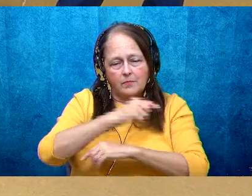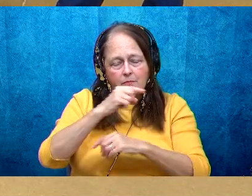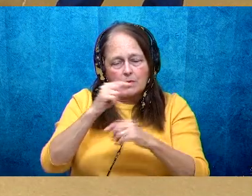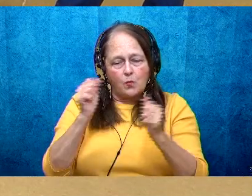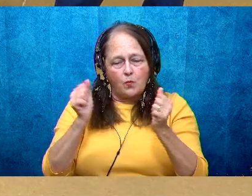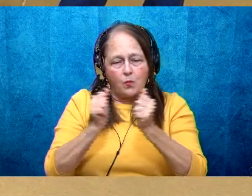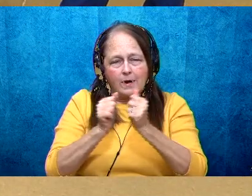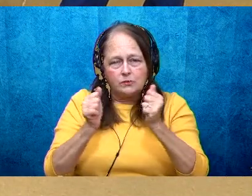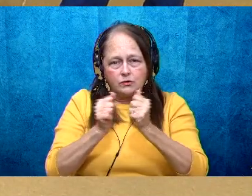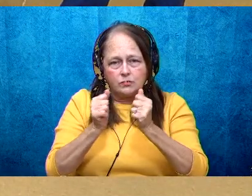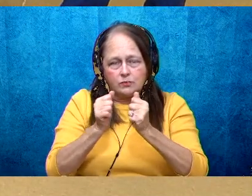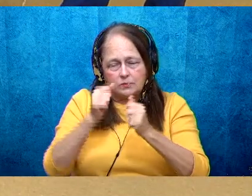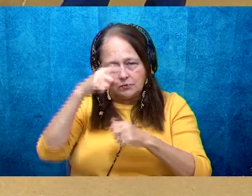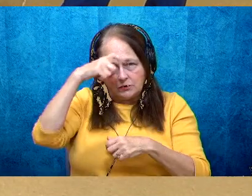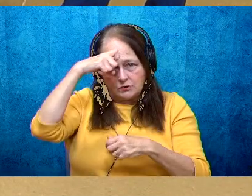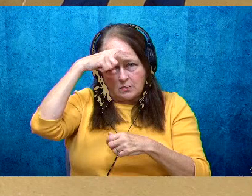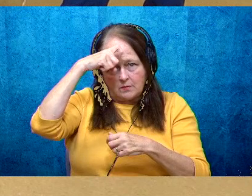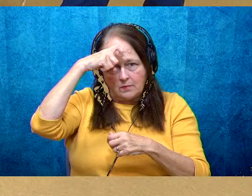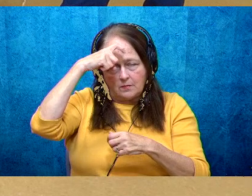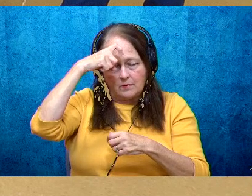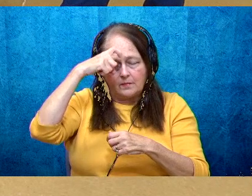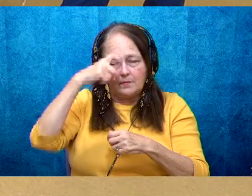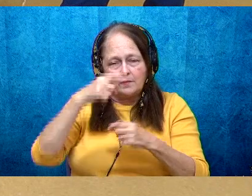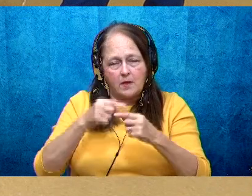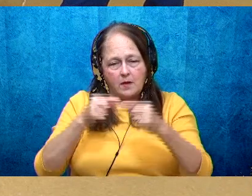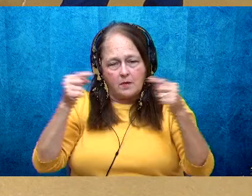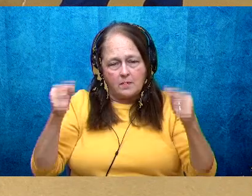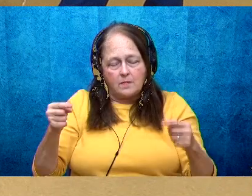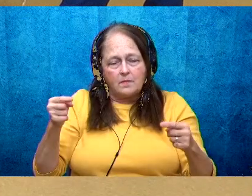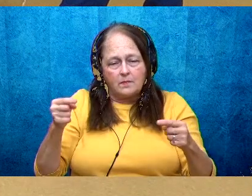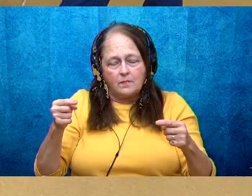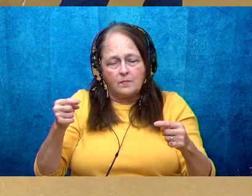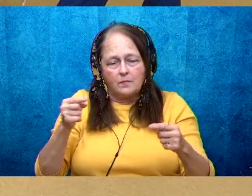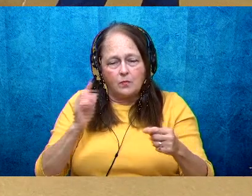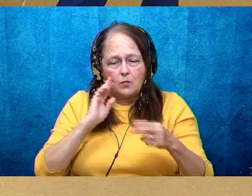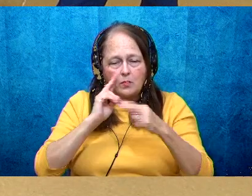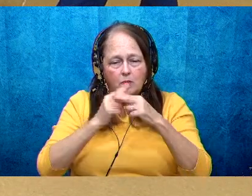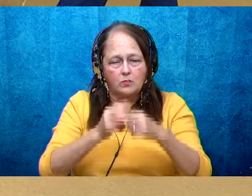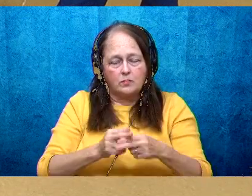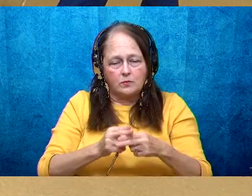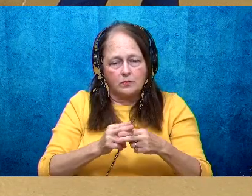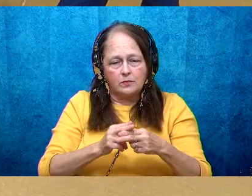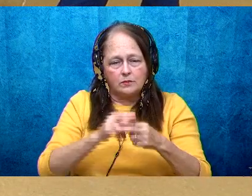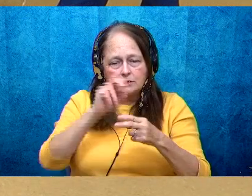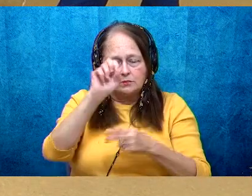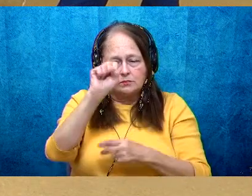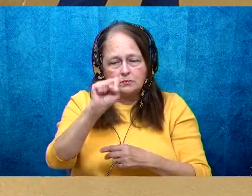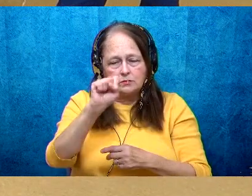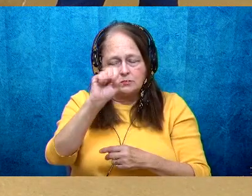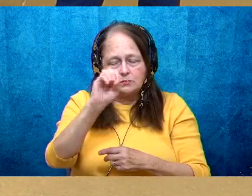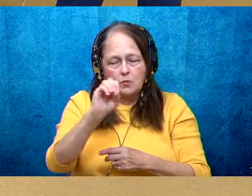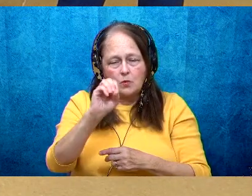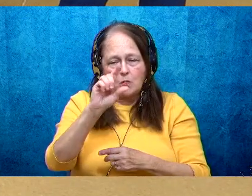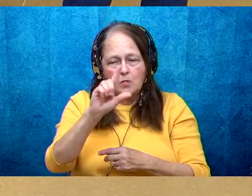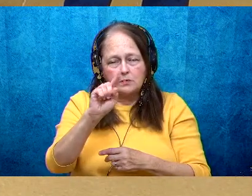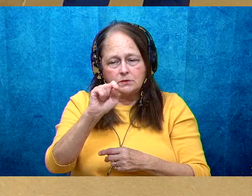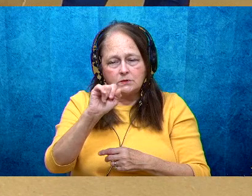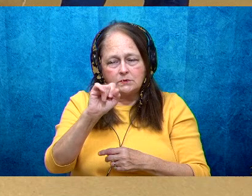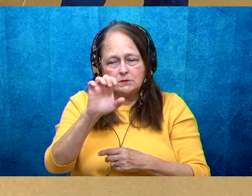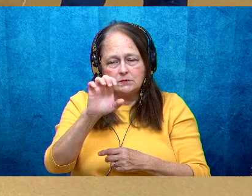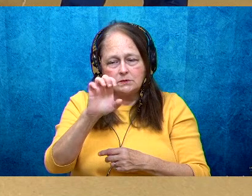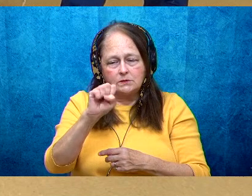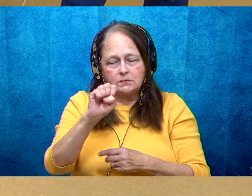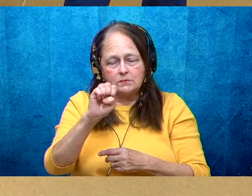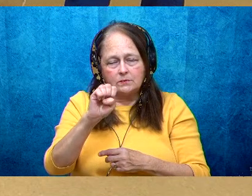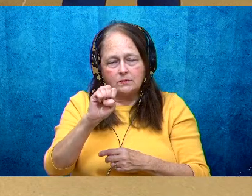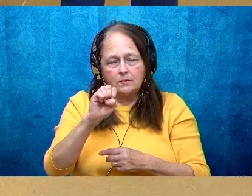winter and summer are opposite, and they're going to be what we call solstices. Now this is what's interesting about